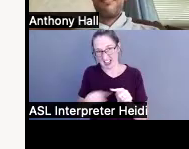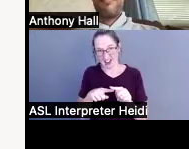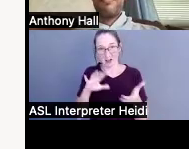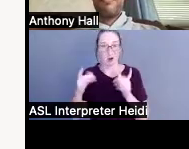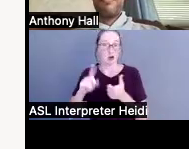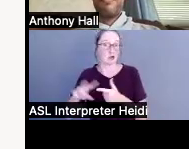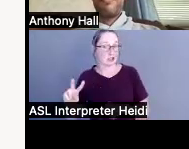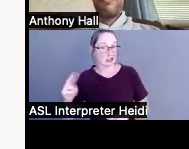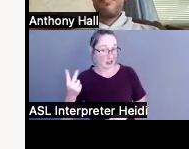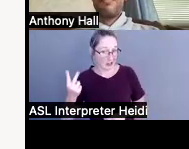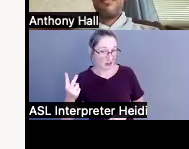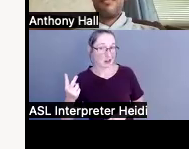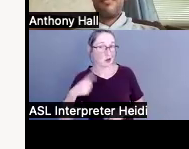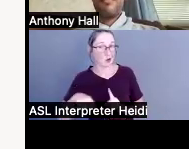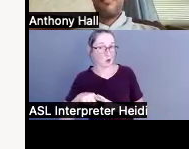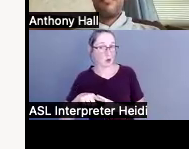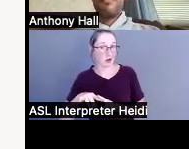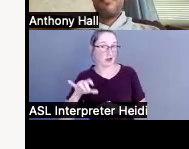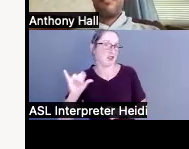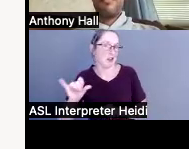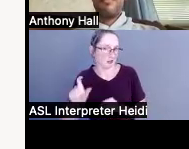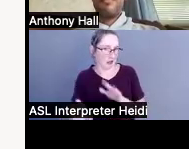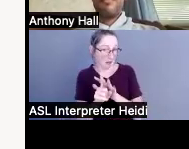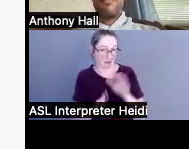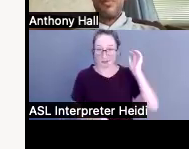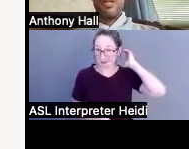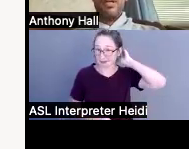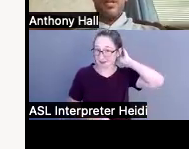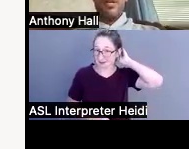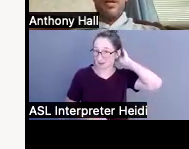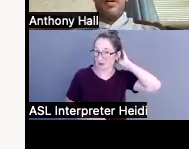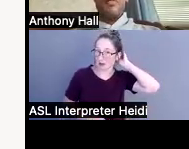to the second when that came about?